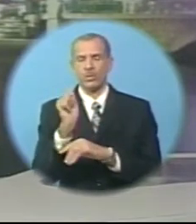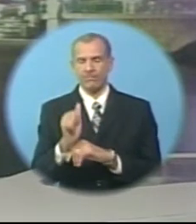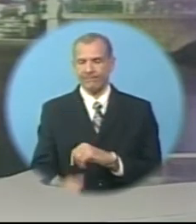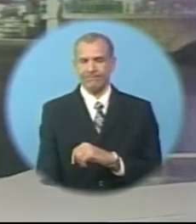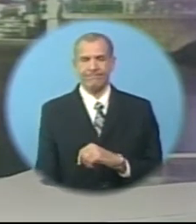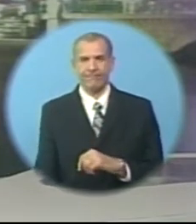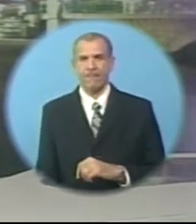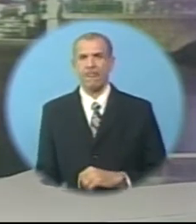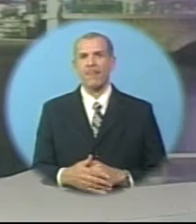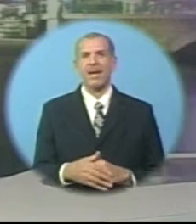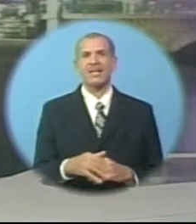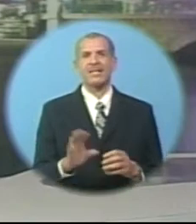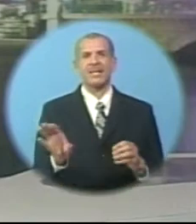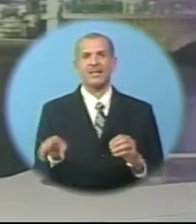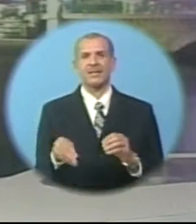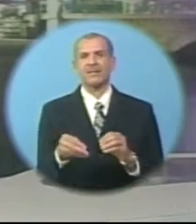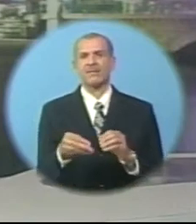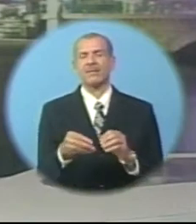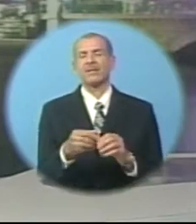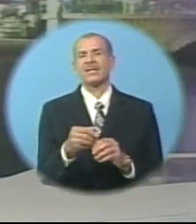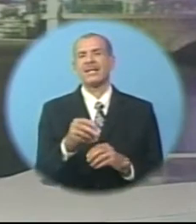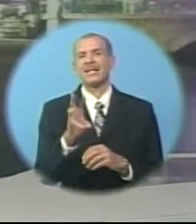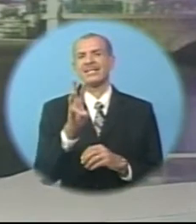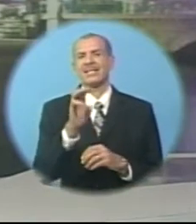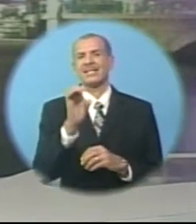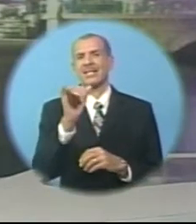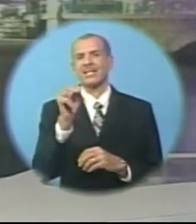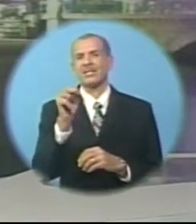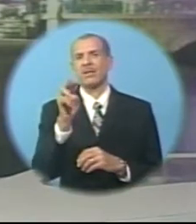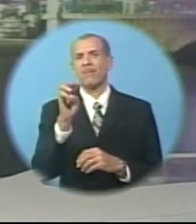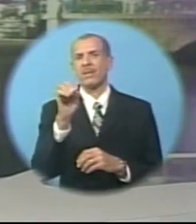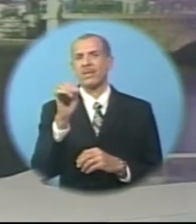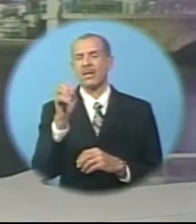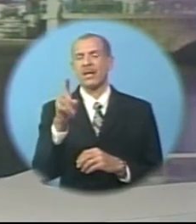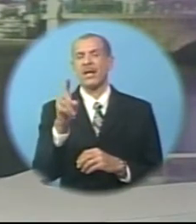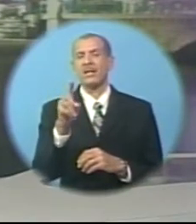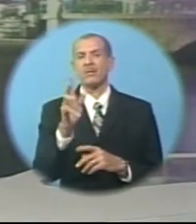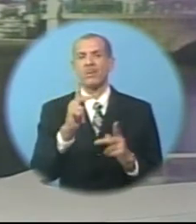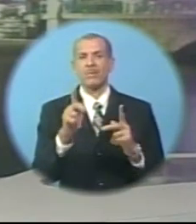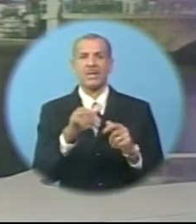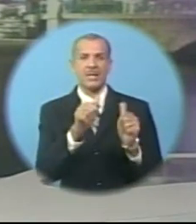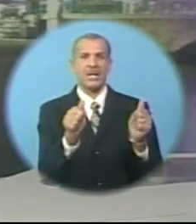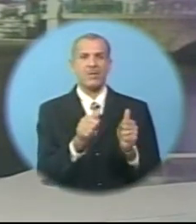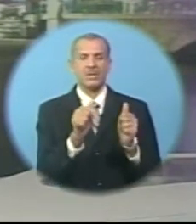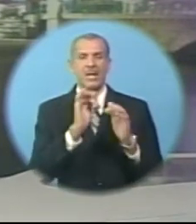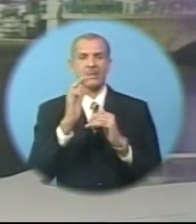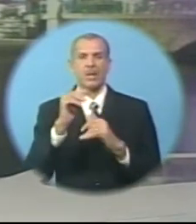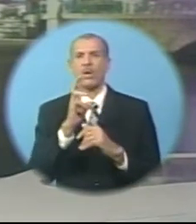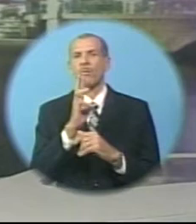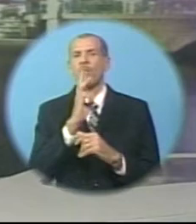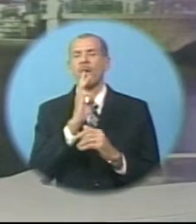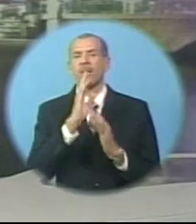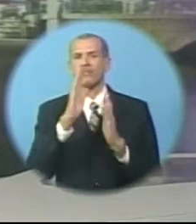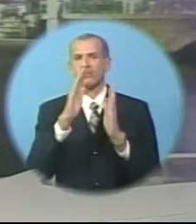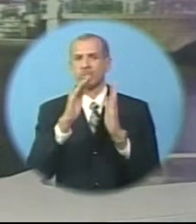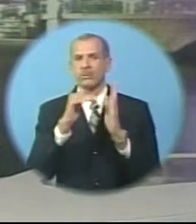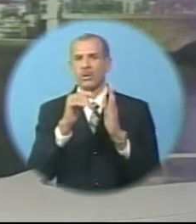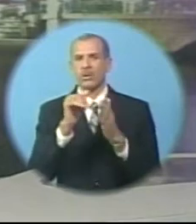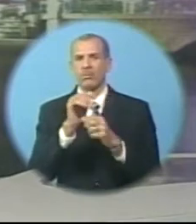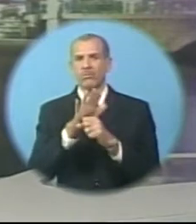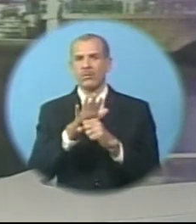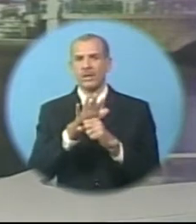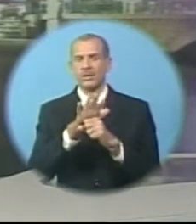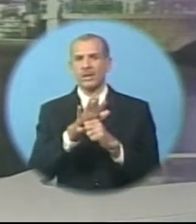is to install a 6-inch production meter. Customers in the following areas should therefore expect low water pressure or